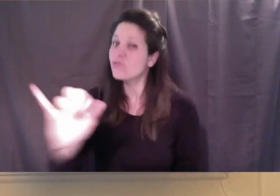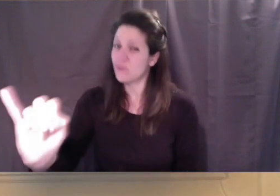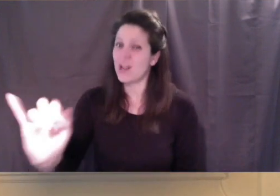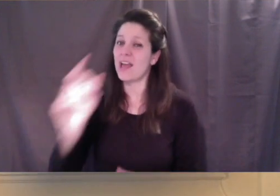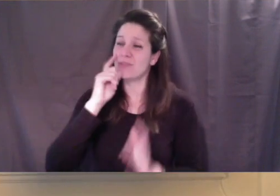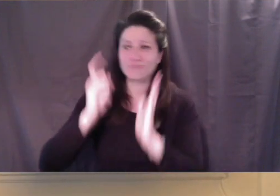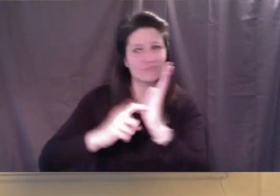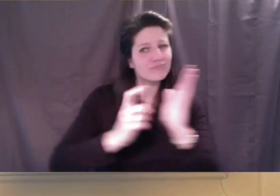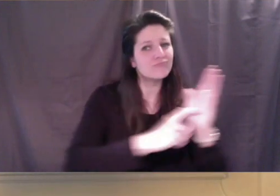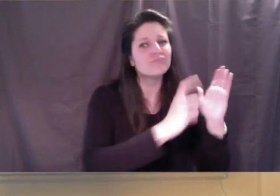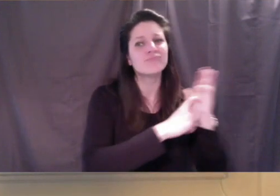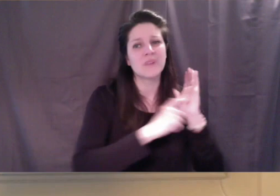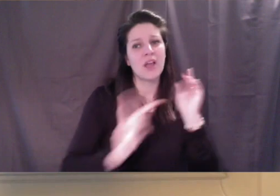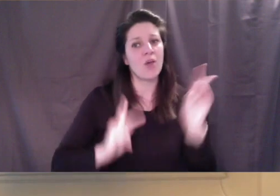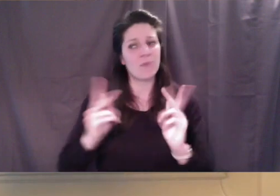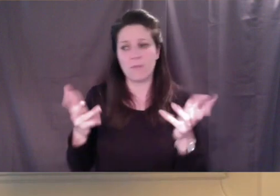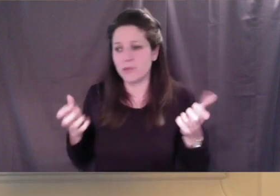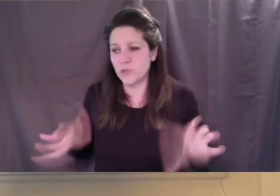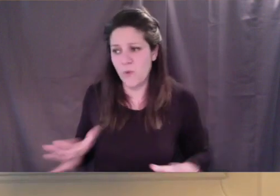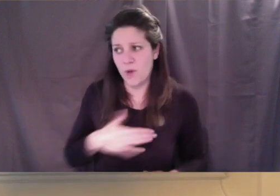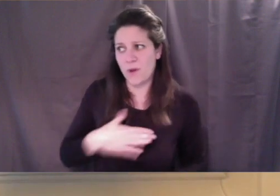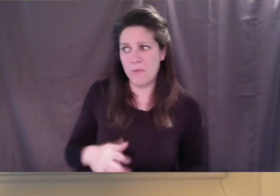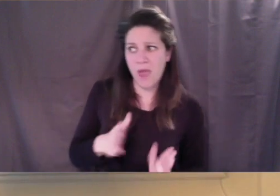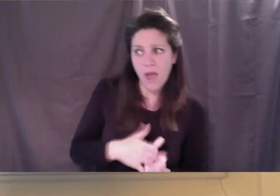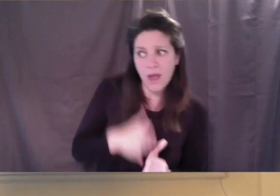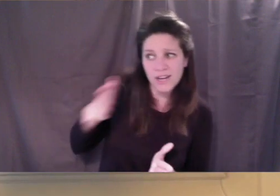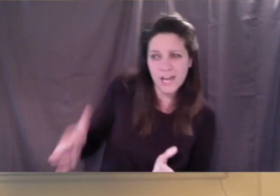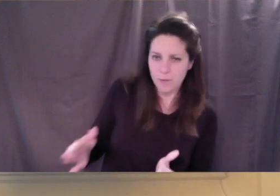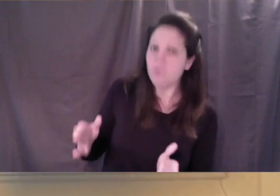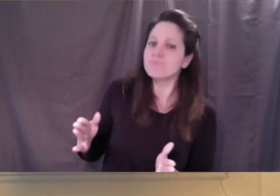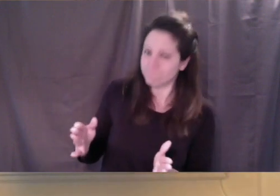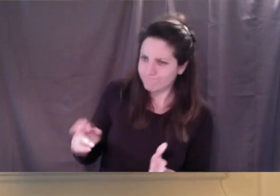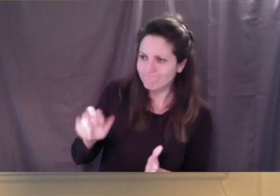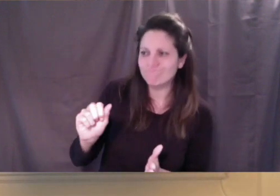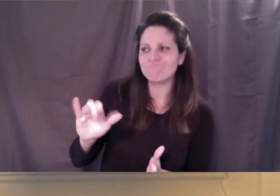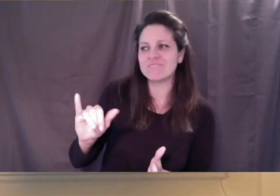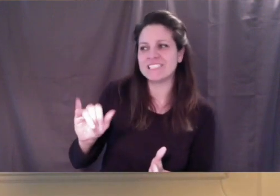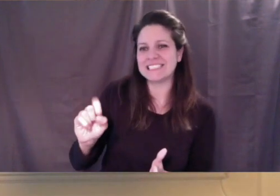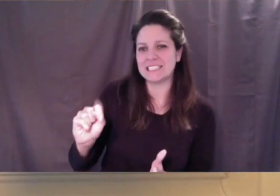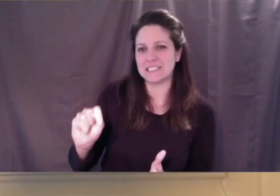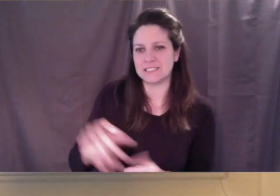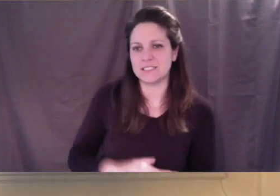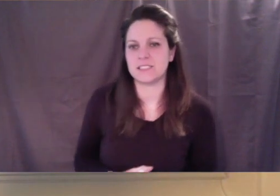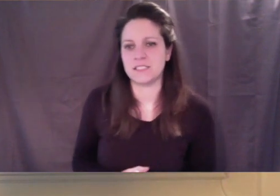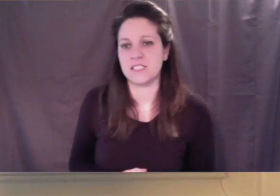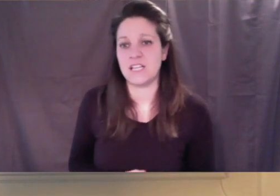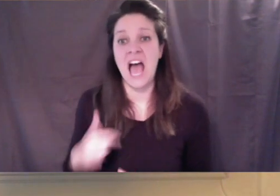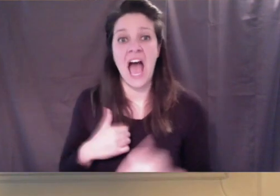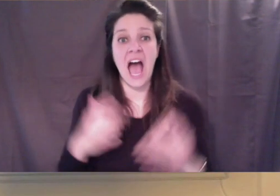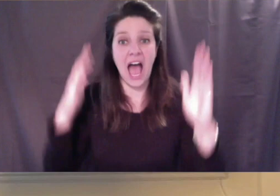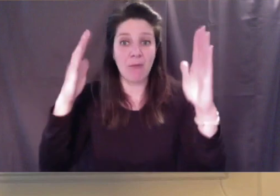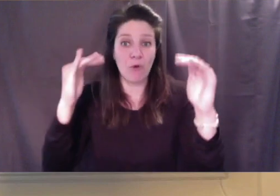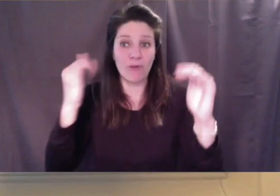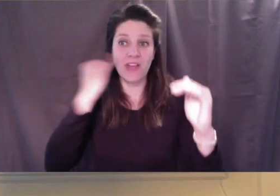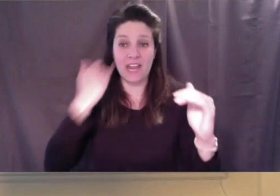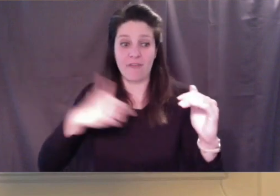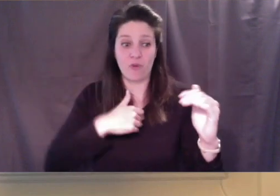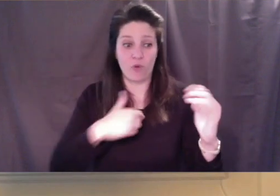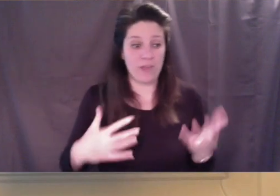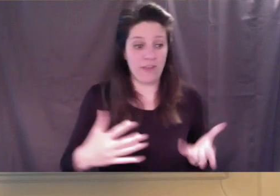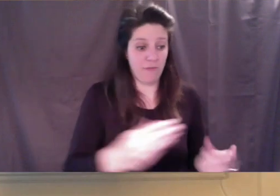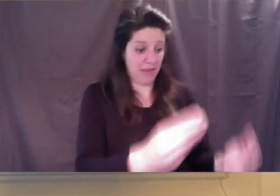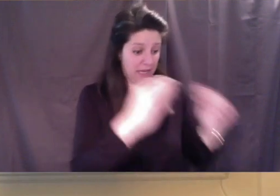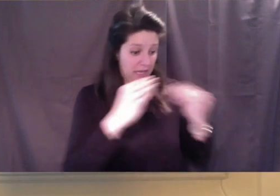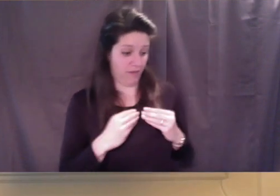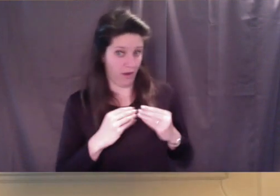energy and the will for change is growing. And just as I am hopeful that those of us who've been given much